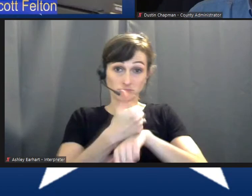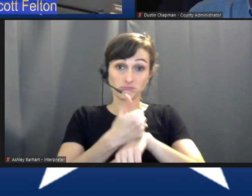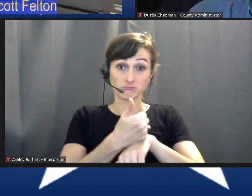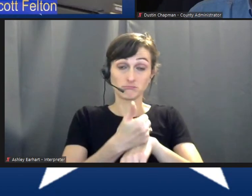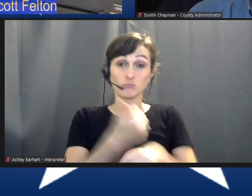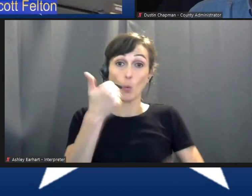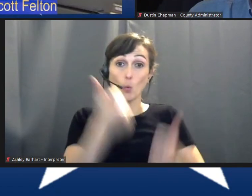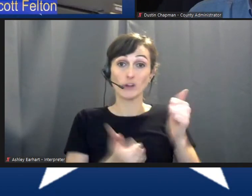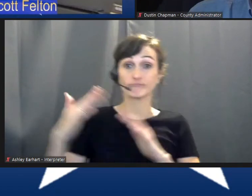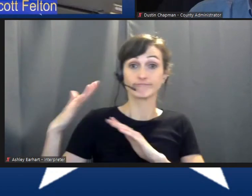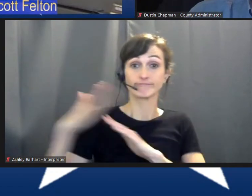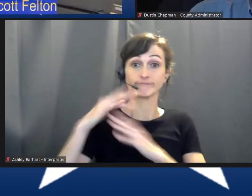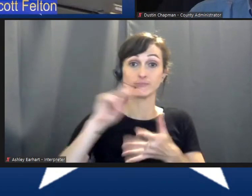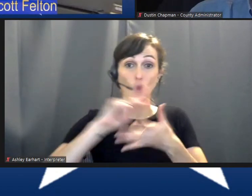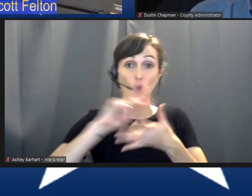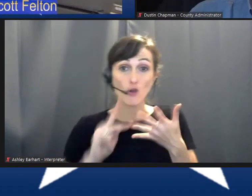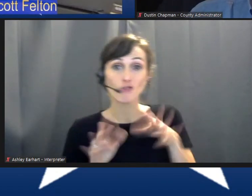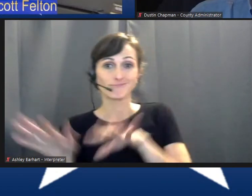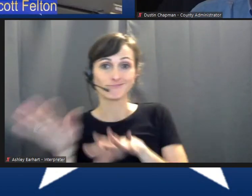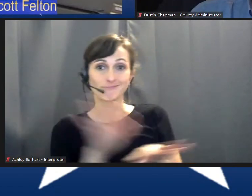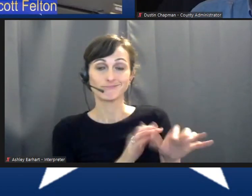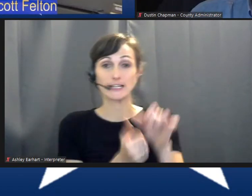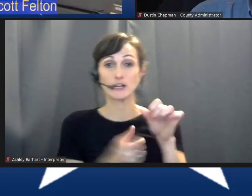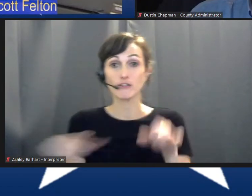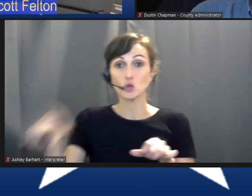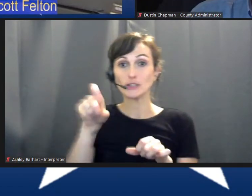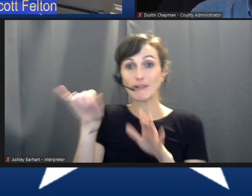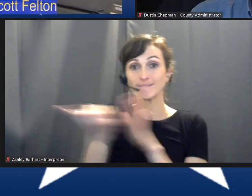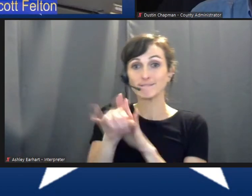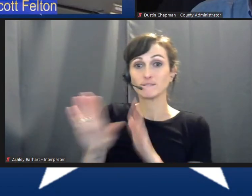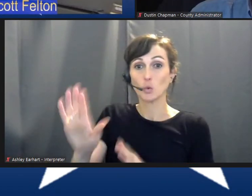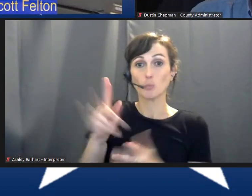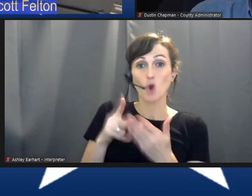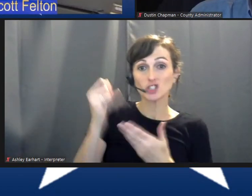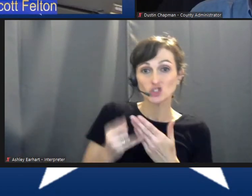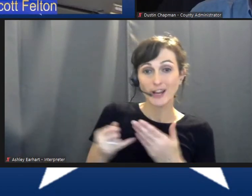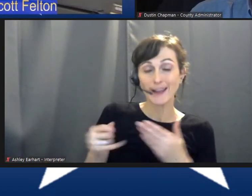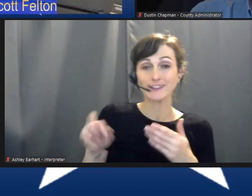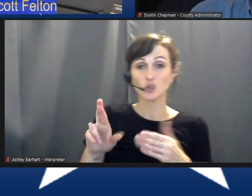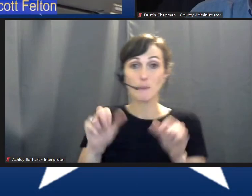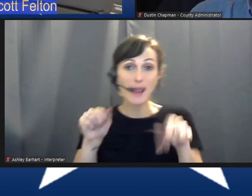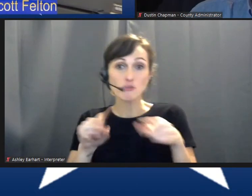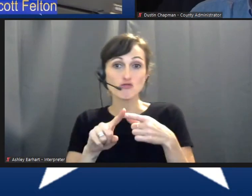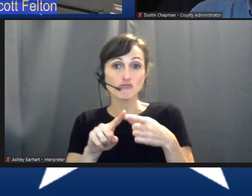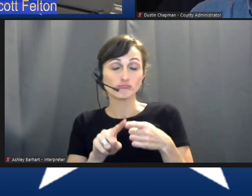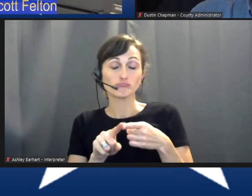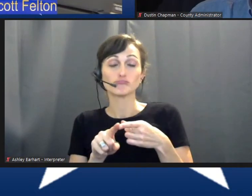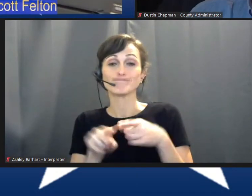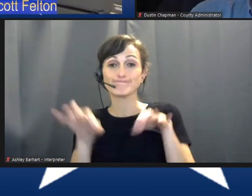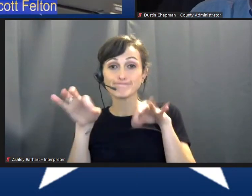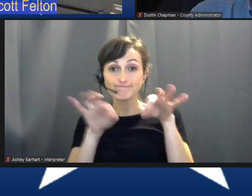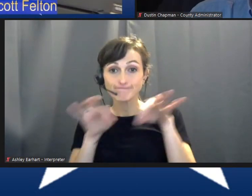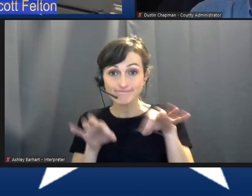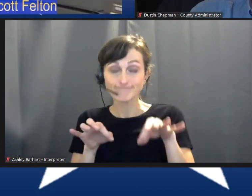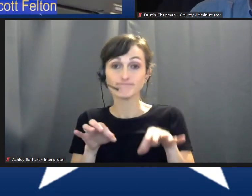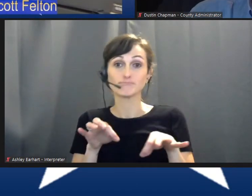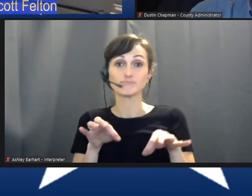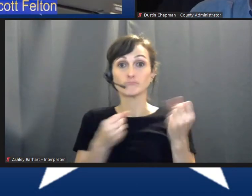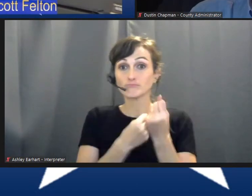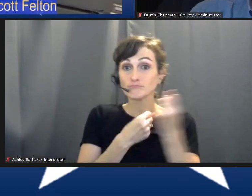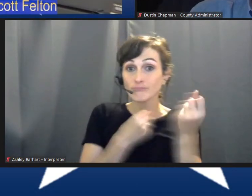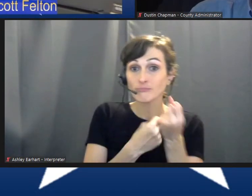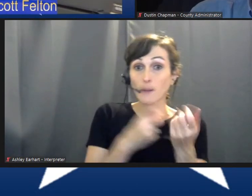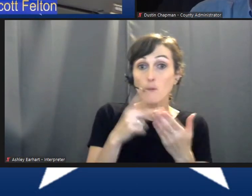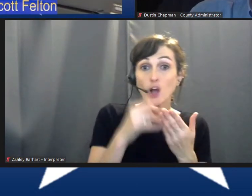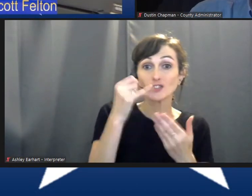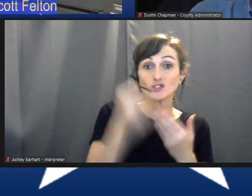to find their projects, or, be able to speak to them, or even against, certain projects that